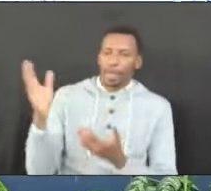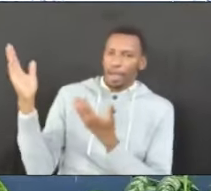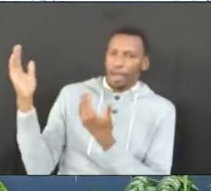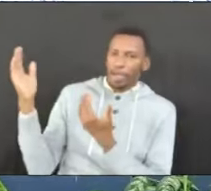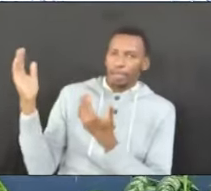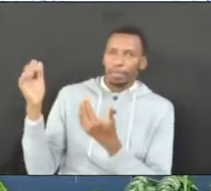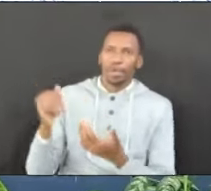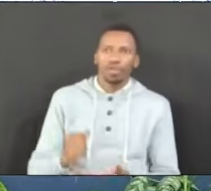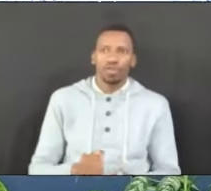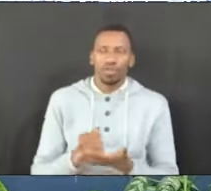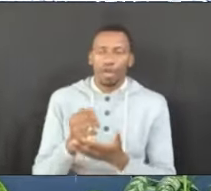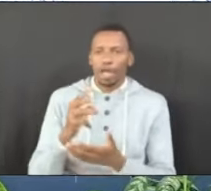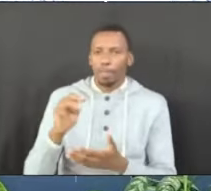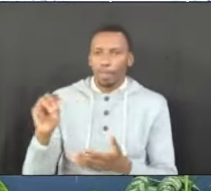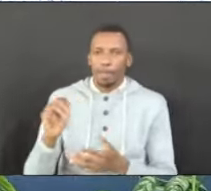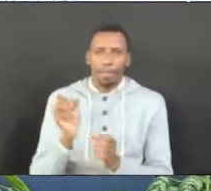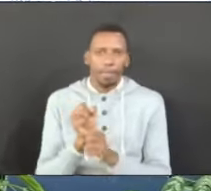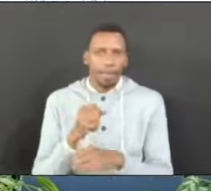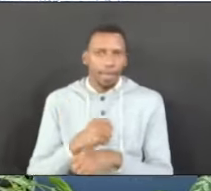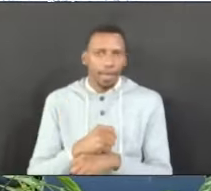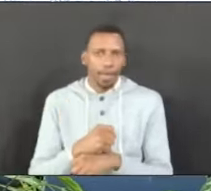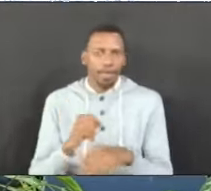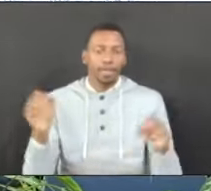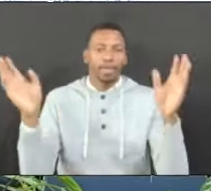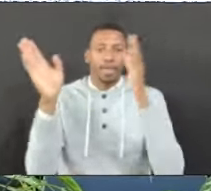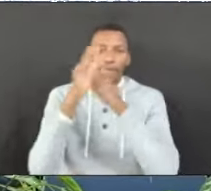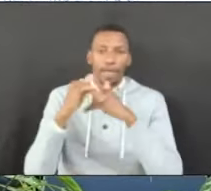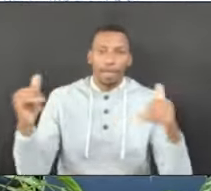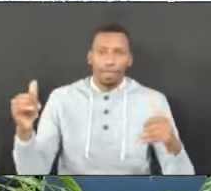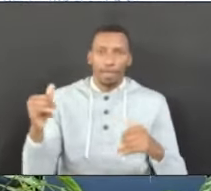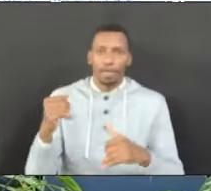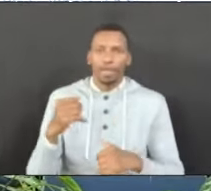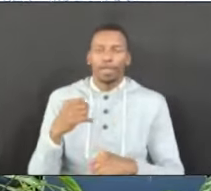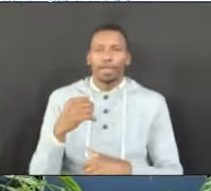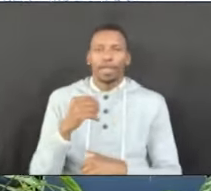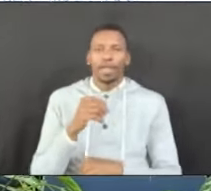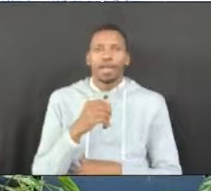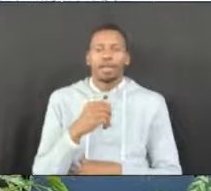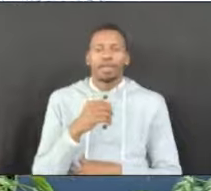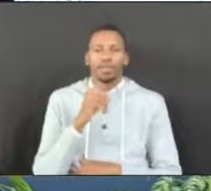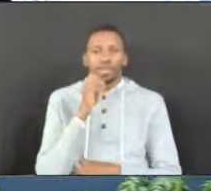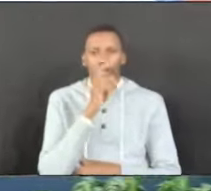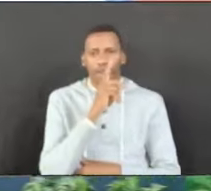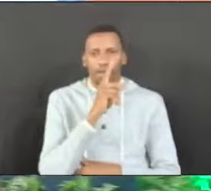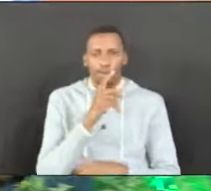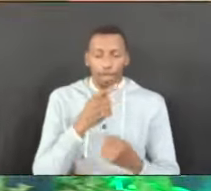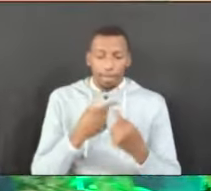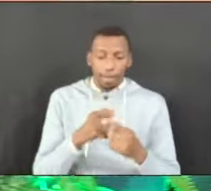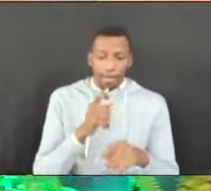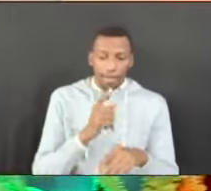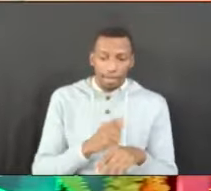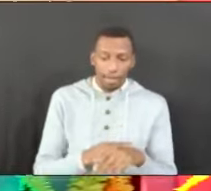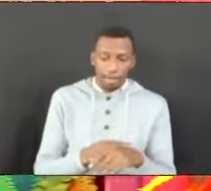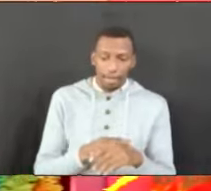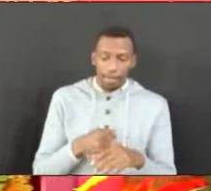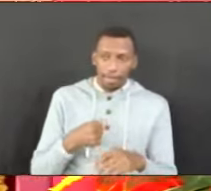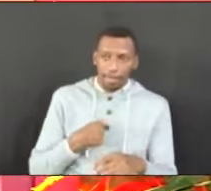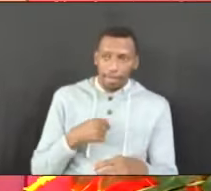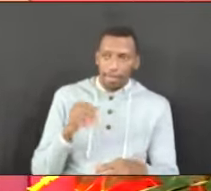make the courts of heaven ring. But when I sing, hello? When I